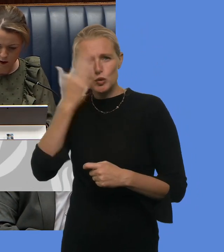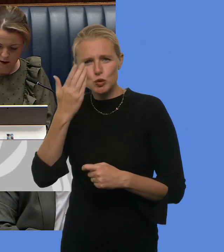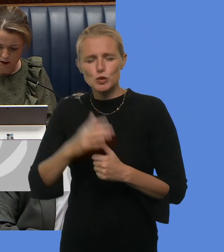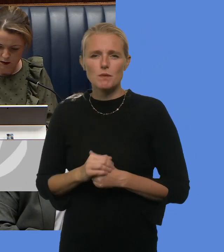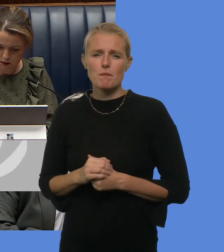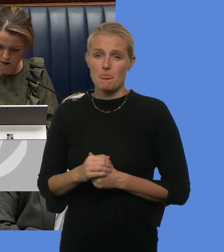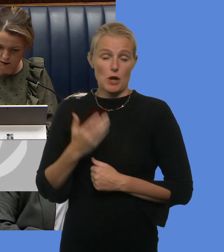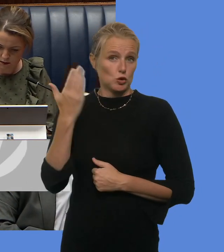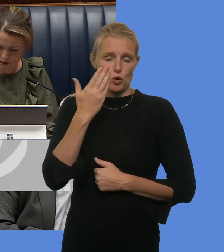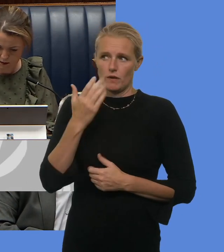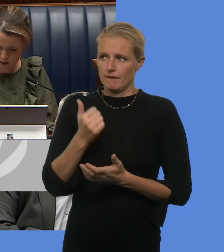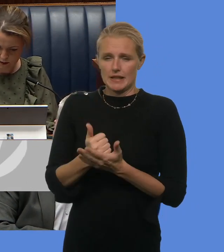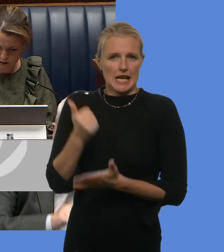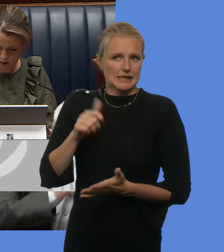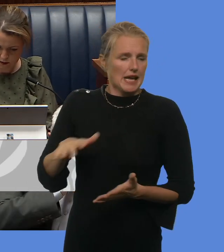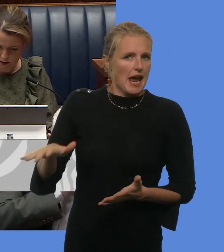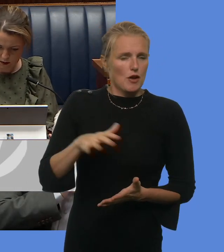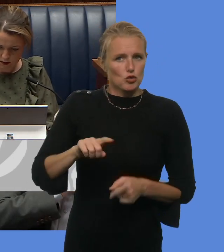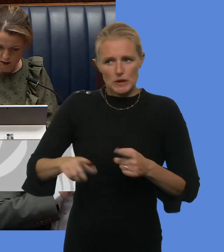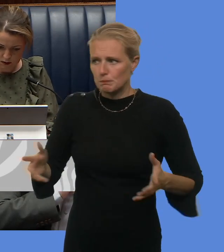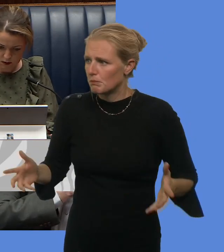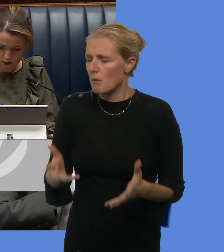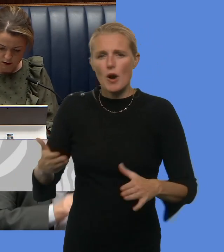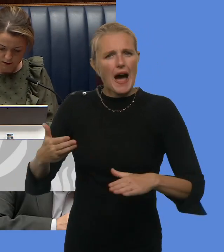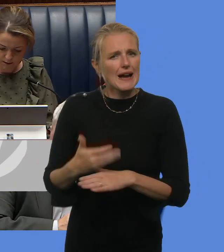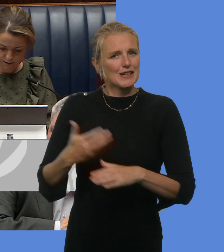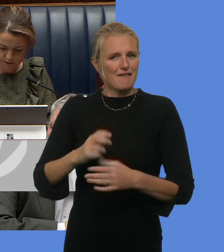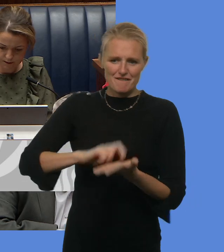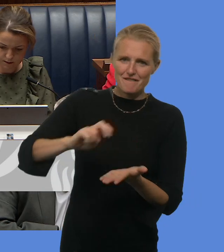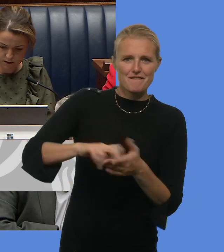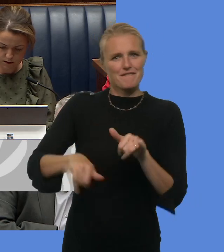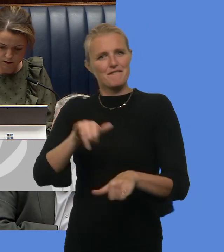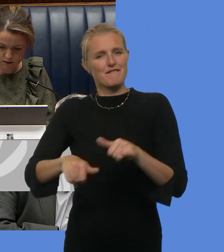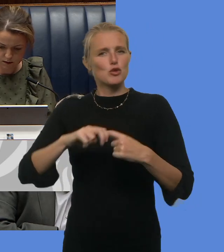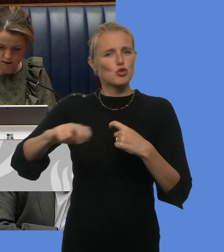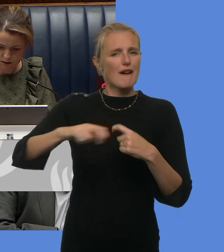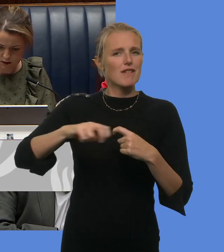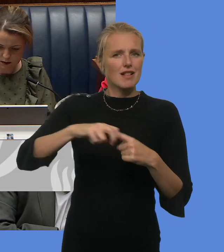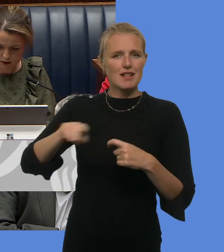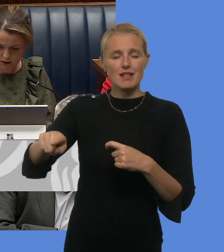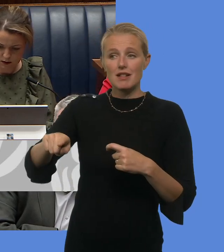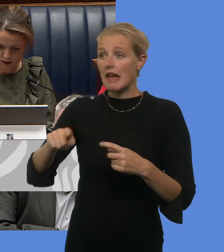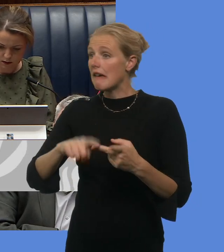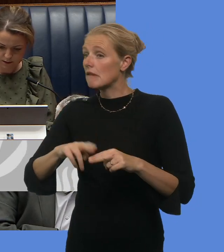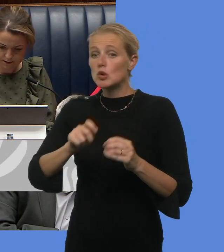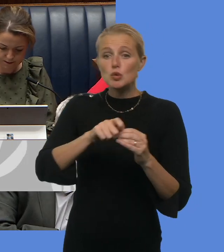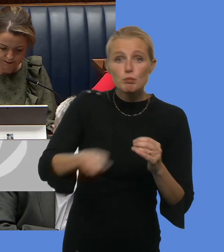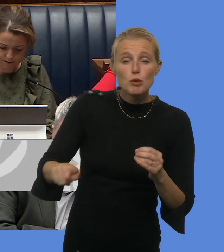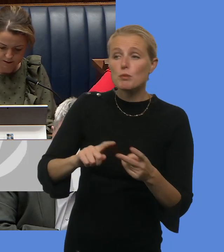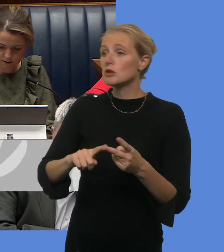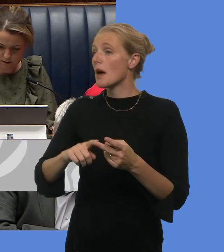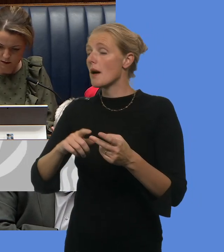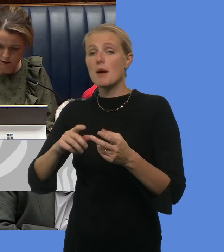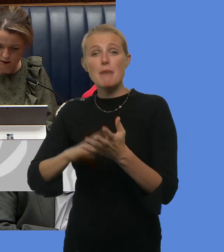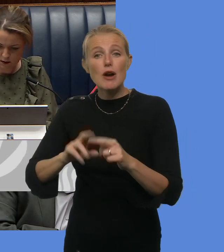are a rich source of promoting active travel if we can provide the proper infrastructure and safe environment for our students or for pupils and